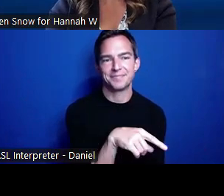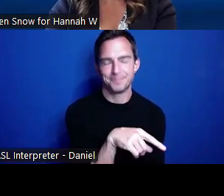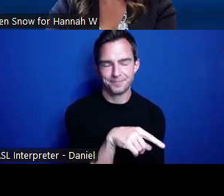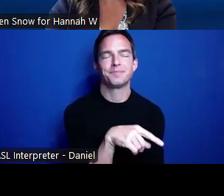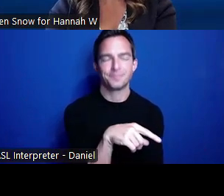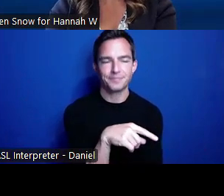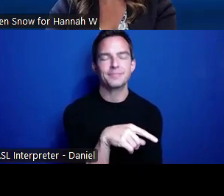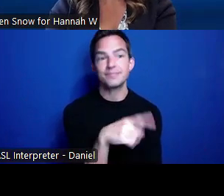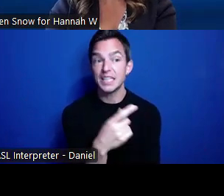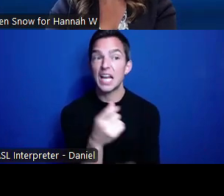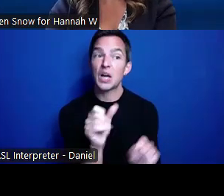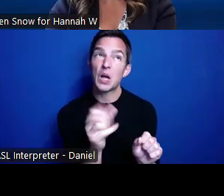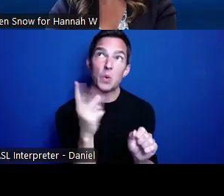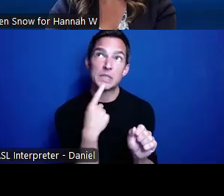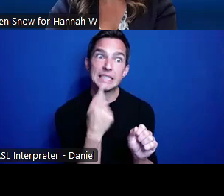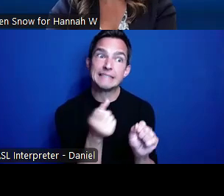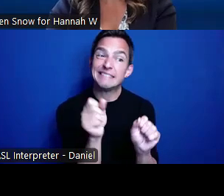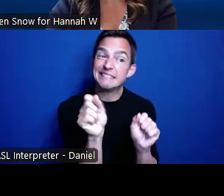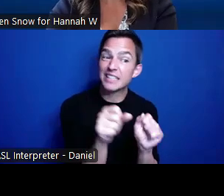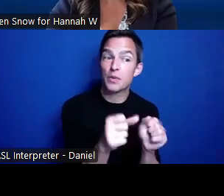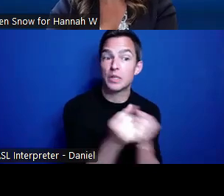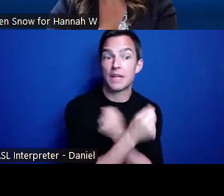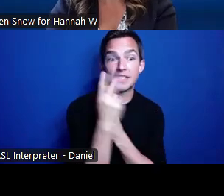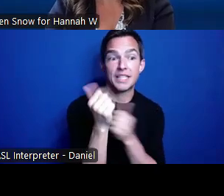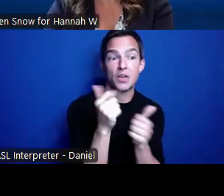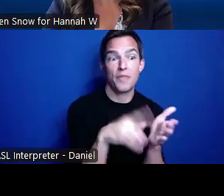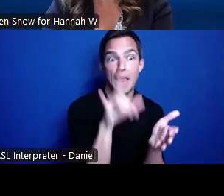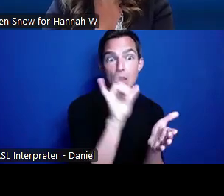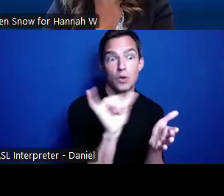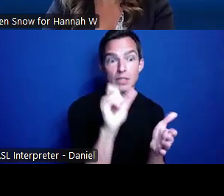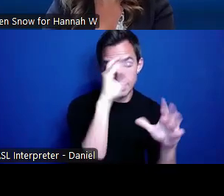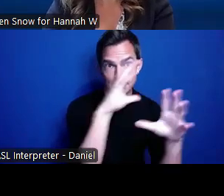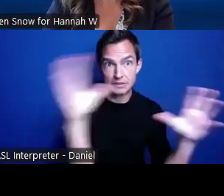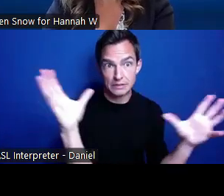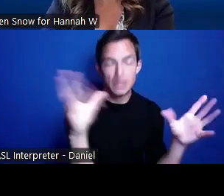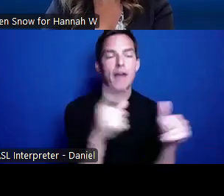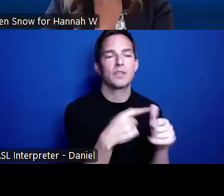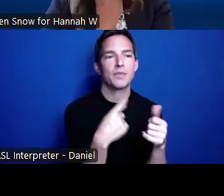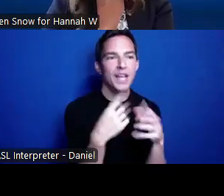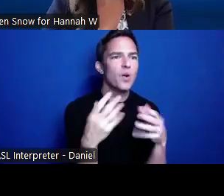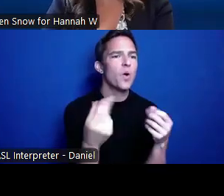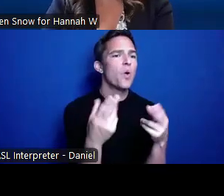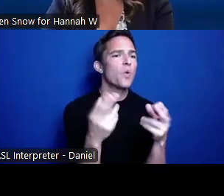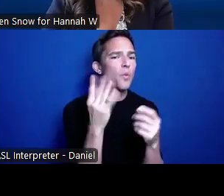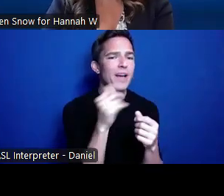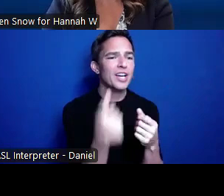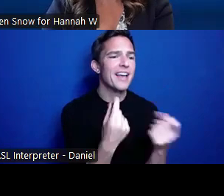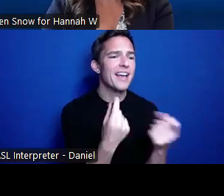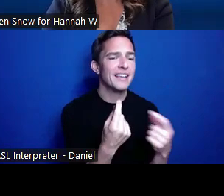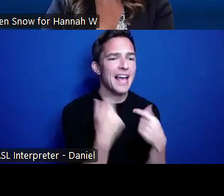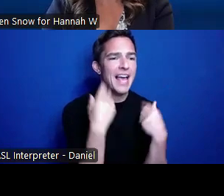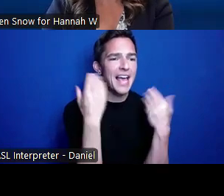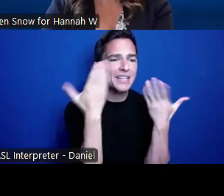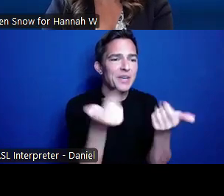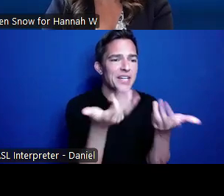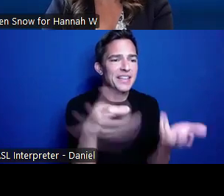venture to say yes, and I would love to see what that looks like. And I think that's, at first I was like, oh no, why are they asking me about that? I know nothing. And then I